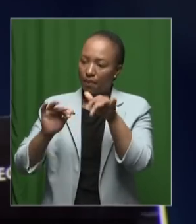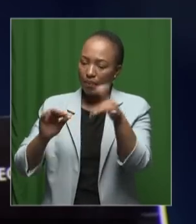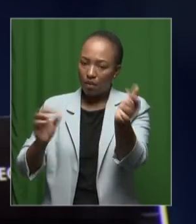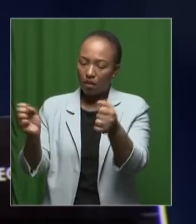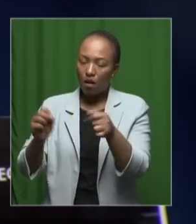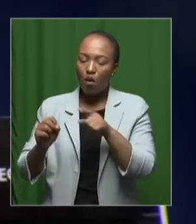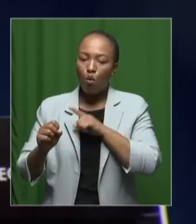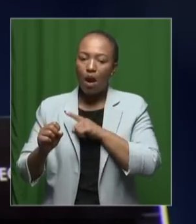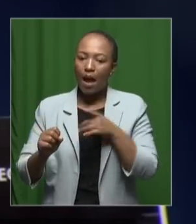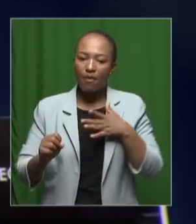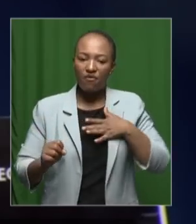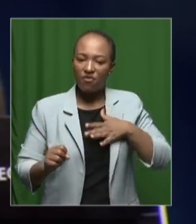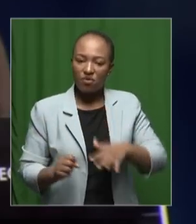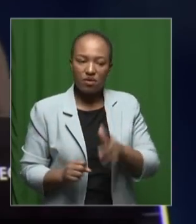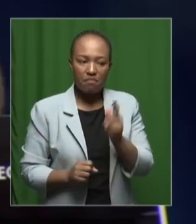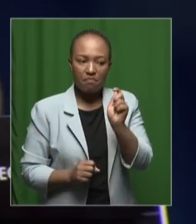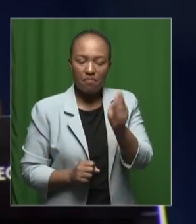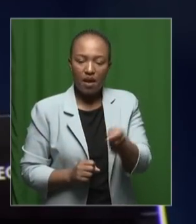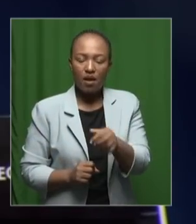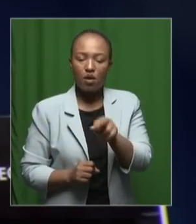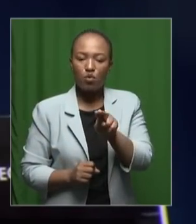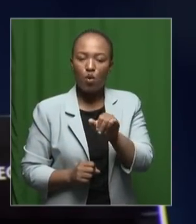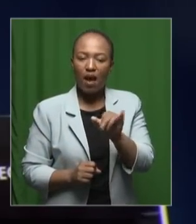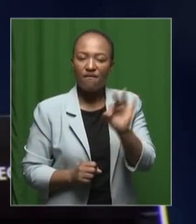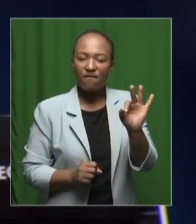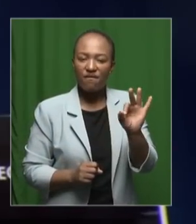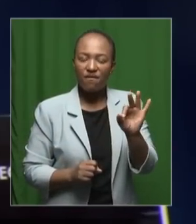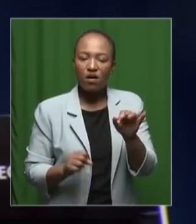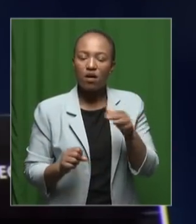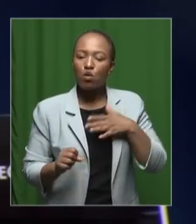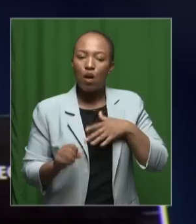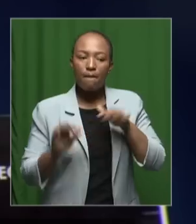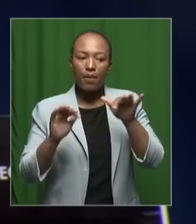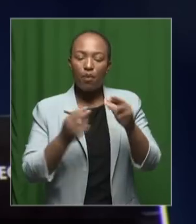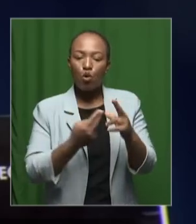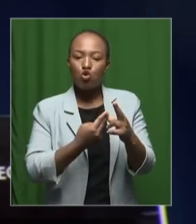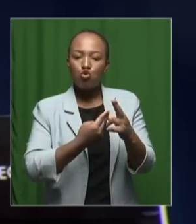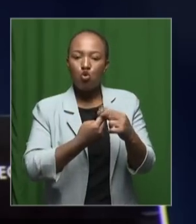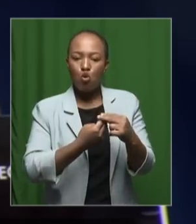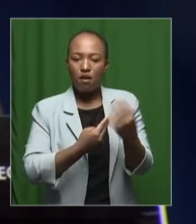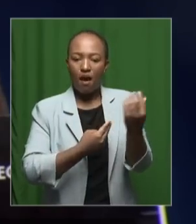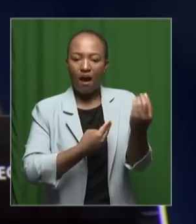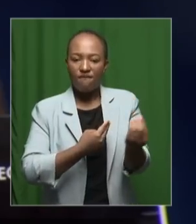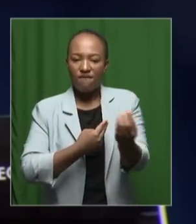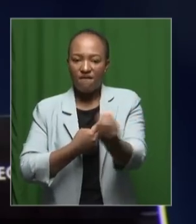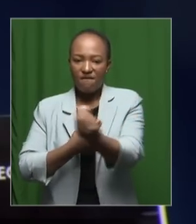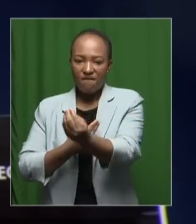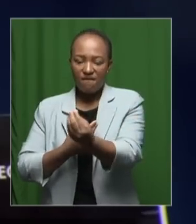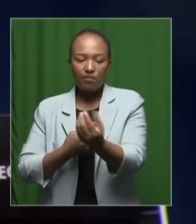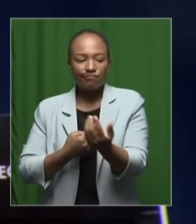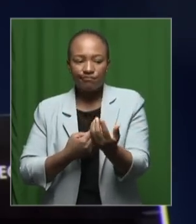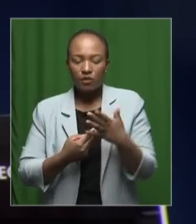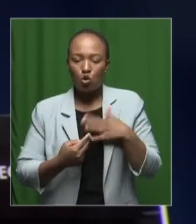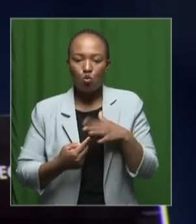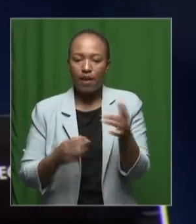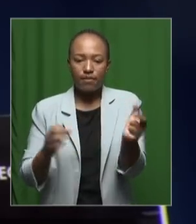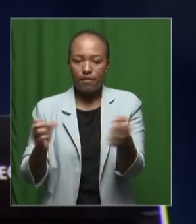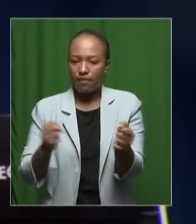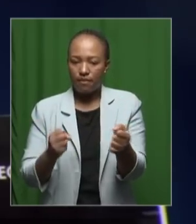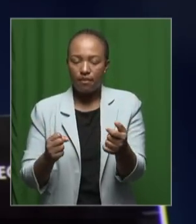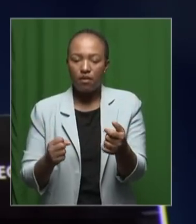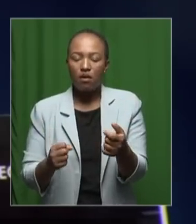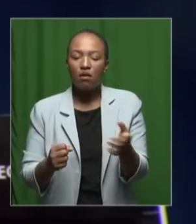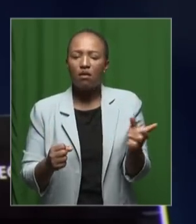to pay UIF. They don't want people that are unionized. We are sitting here with a crisis. Now, to answer